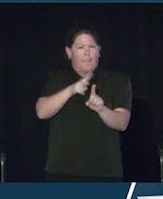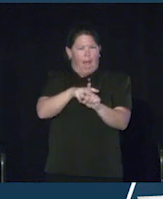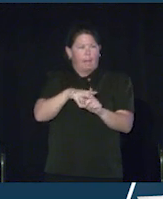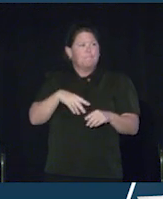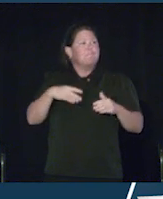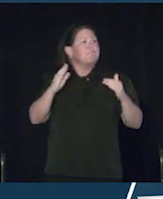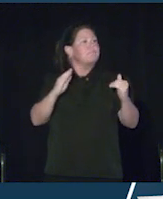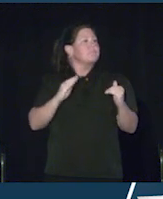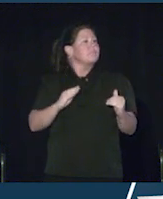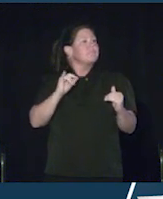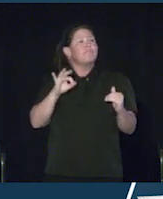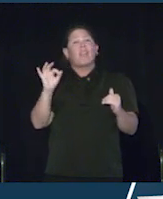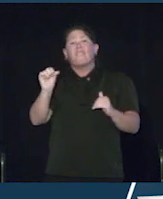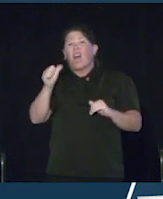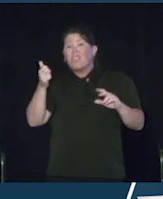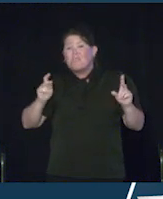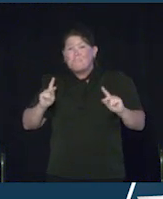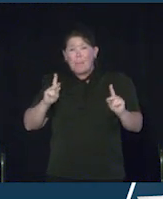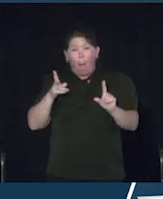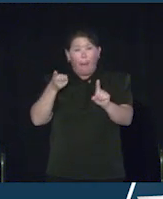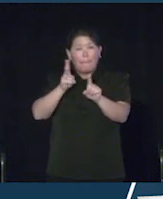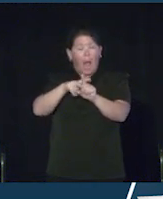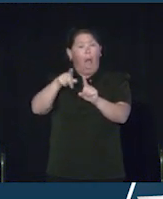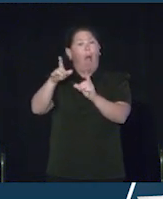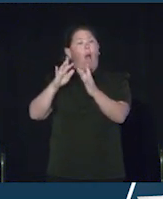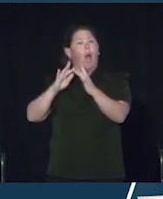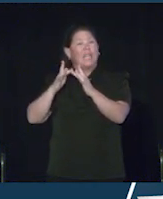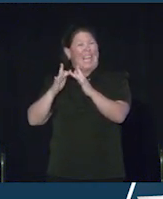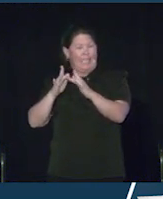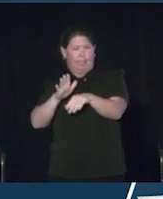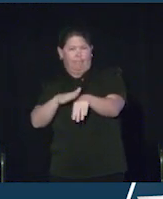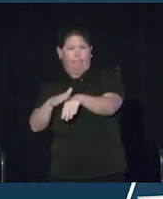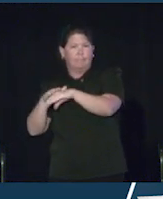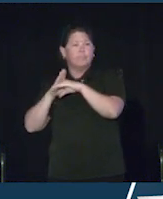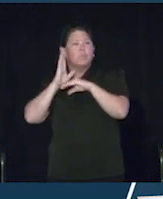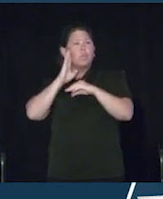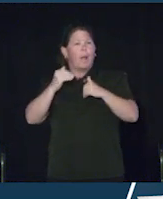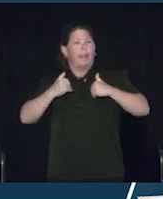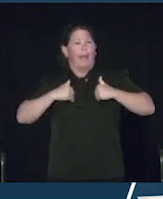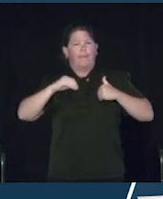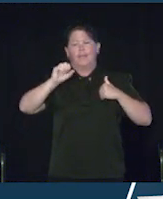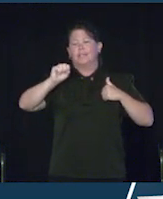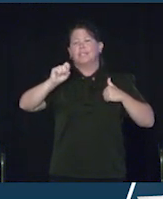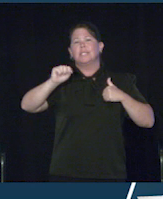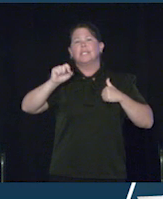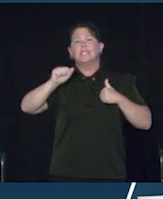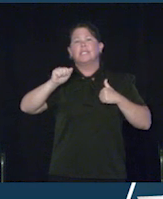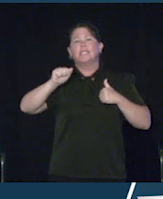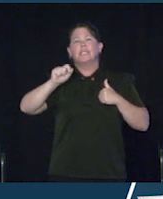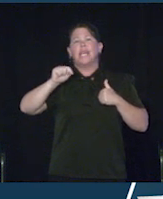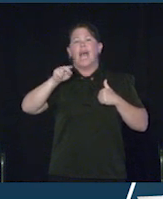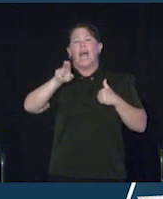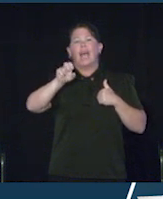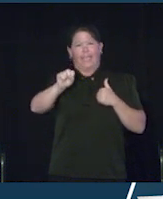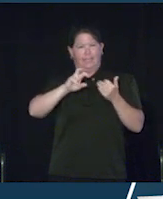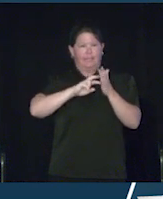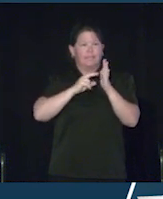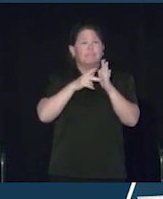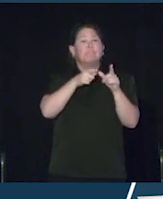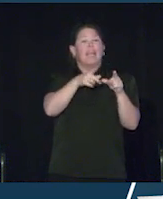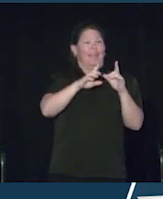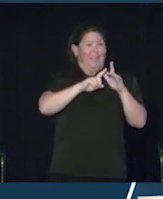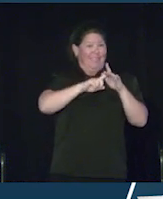online application system, there will be a status on that online application that you will be able to check